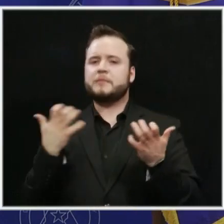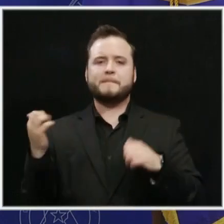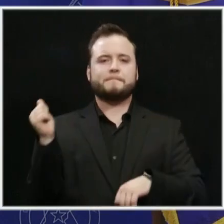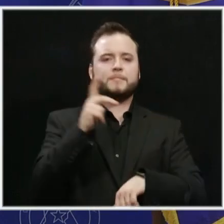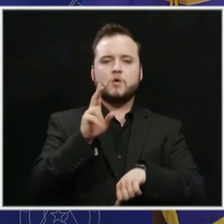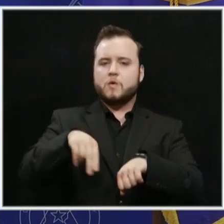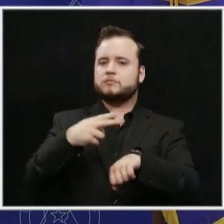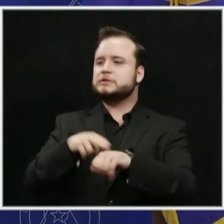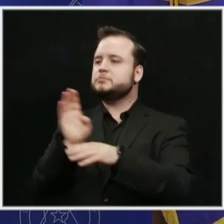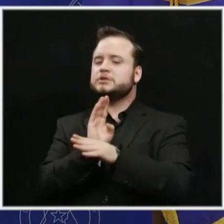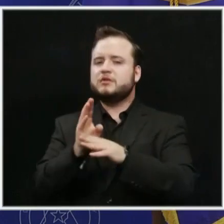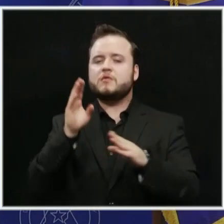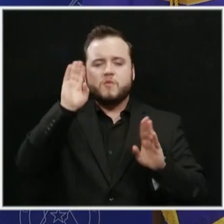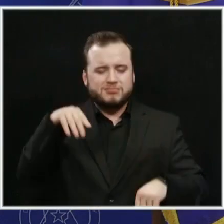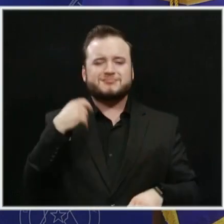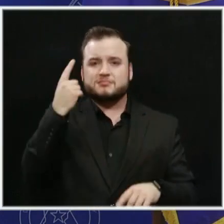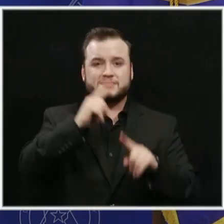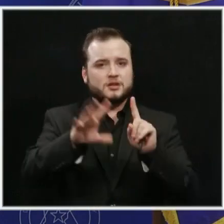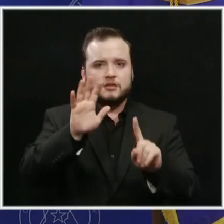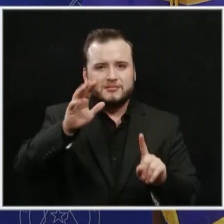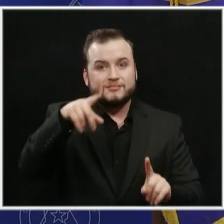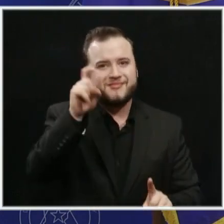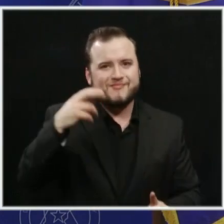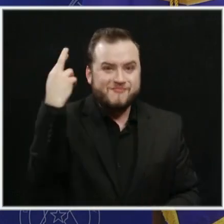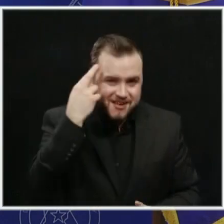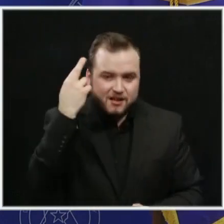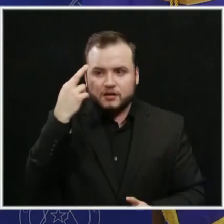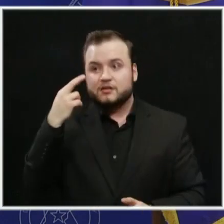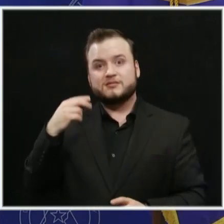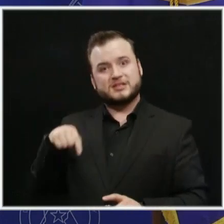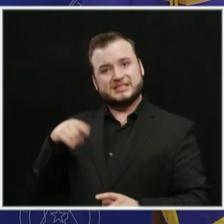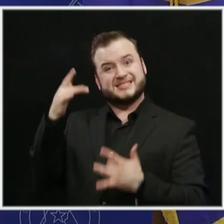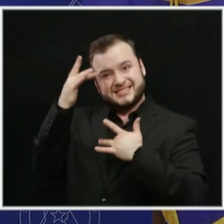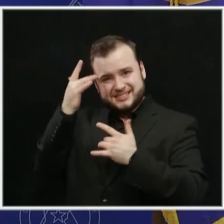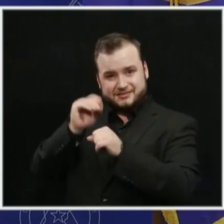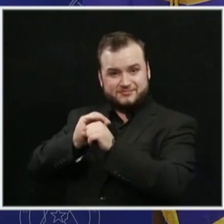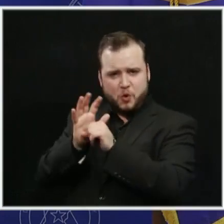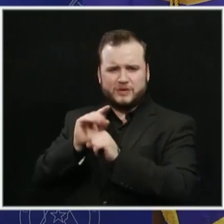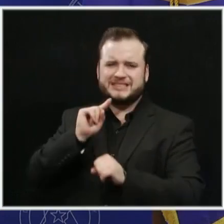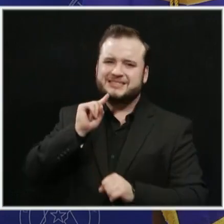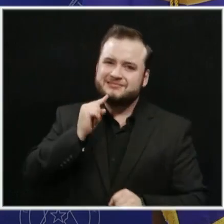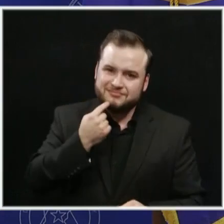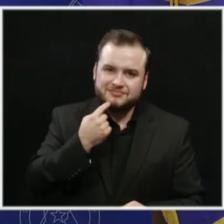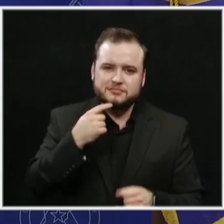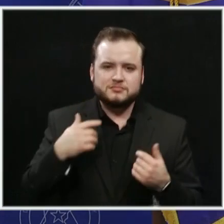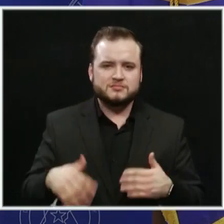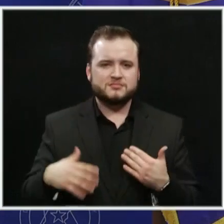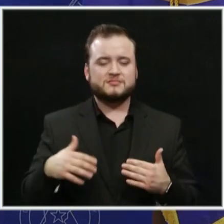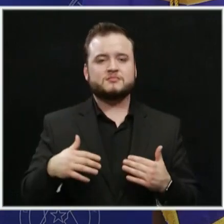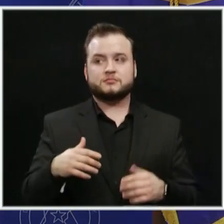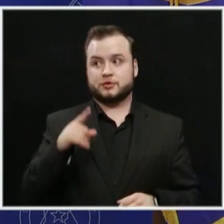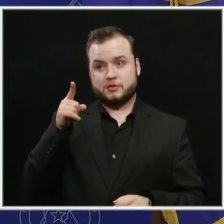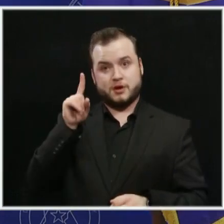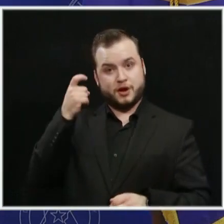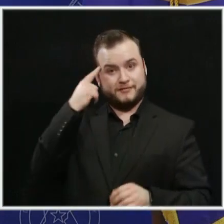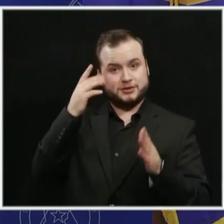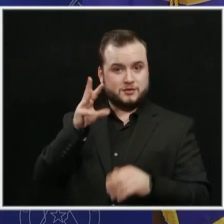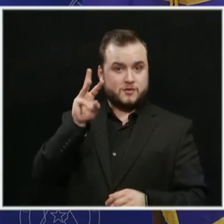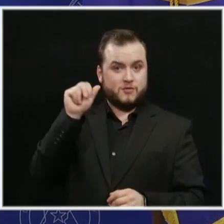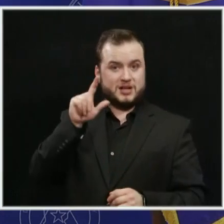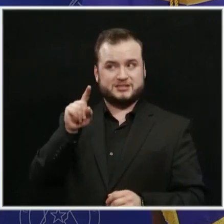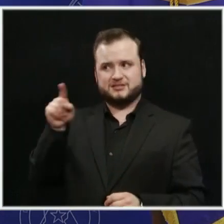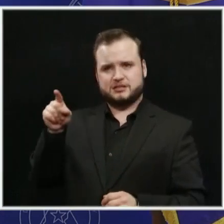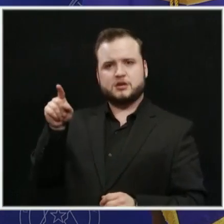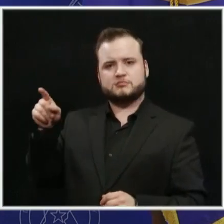serious, and the way we're doing it and the way the governor is leading us with his intelligence and his strength and his